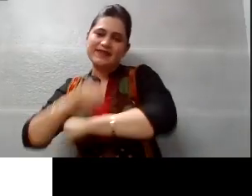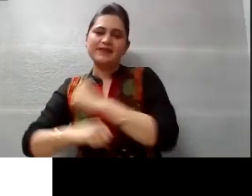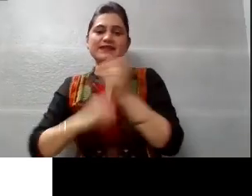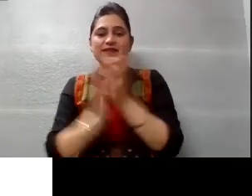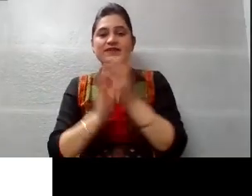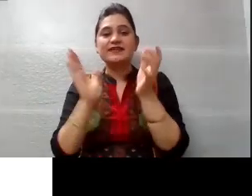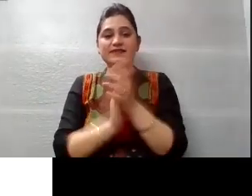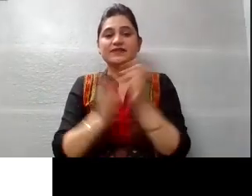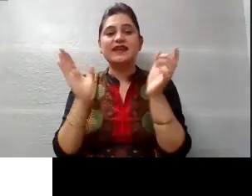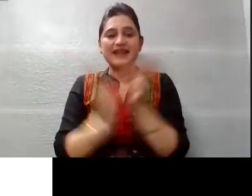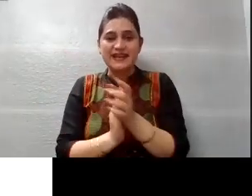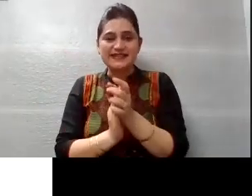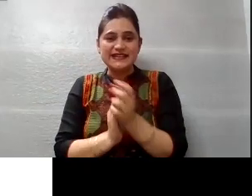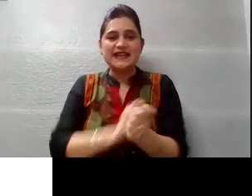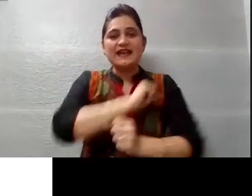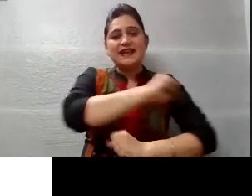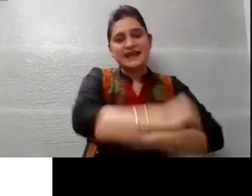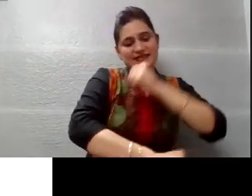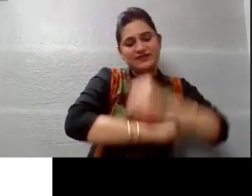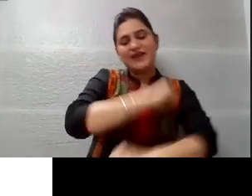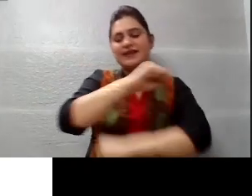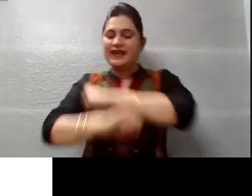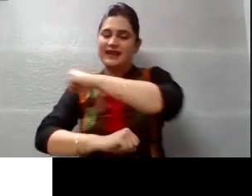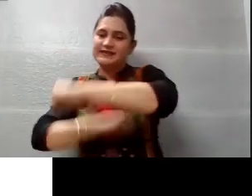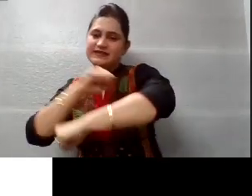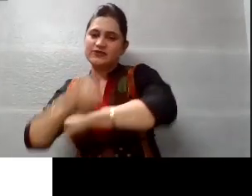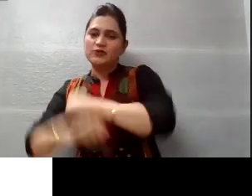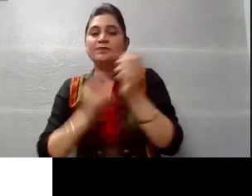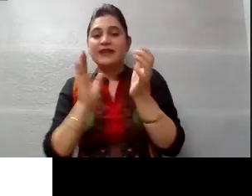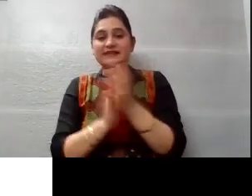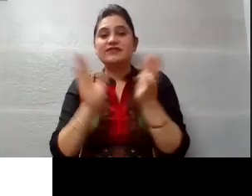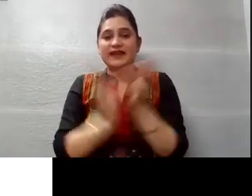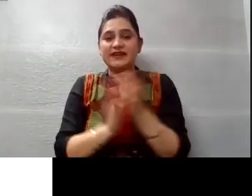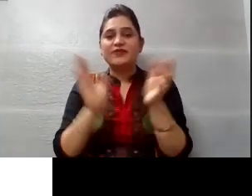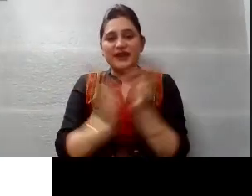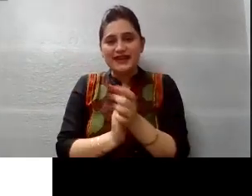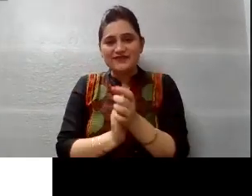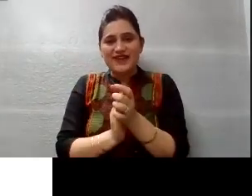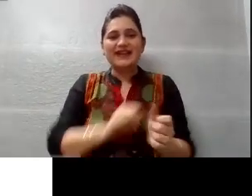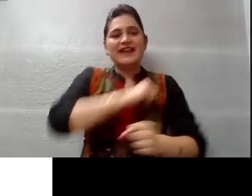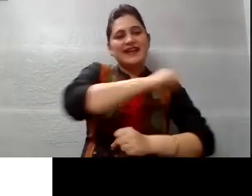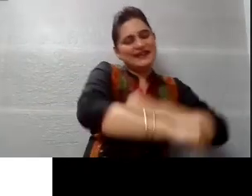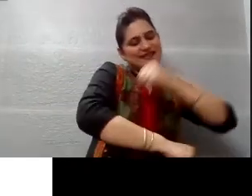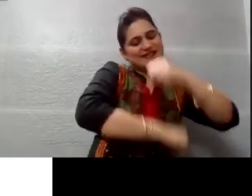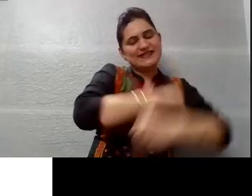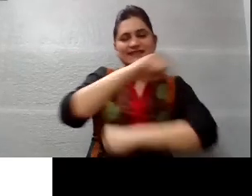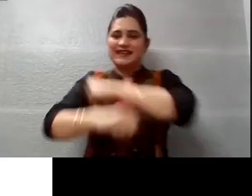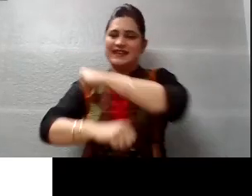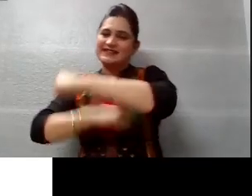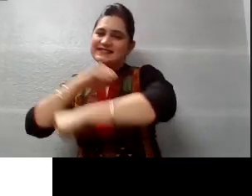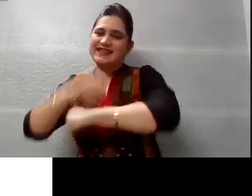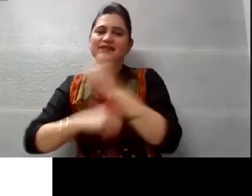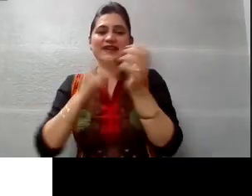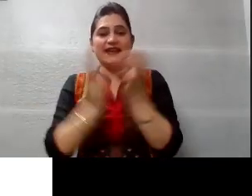77, 78, 79, 80. 81, 82, 83, 84, 85. 86,